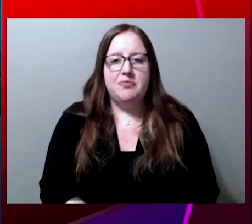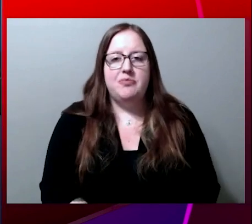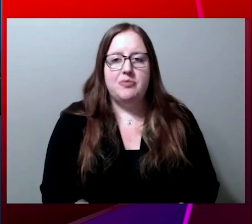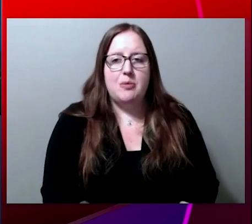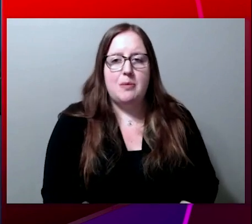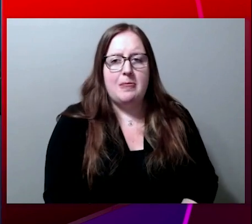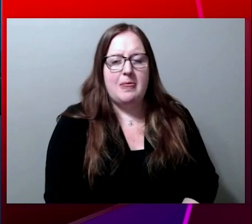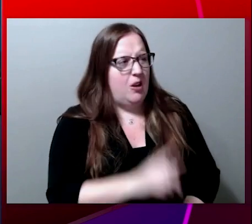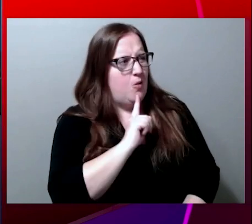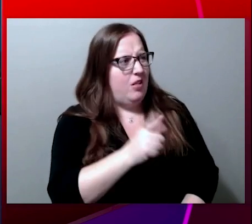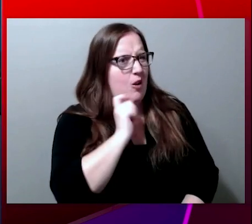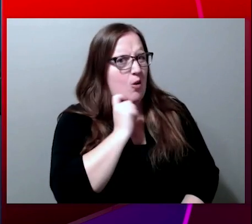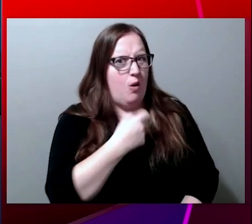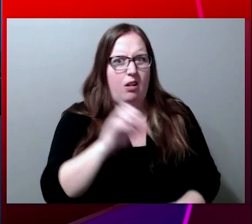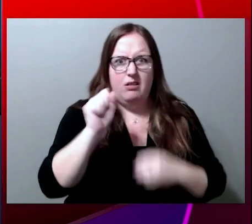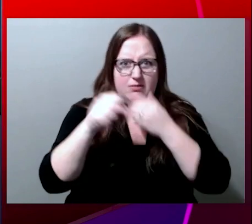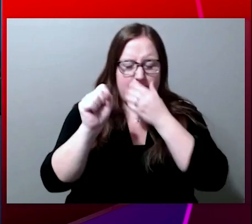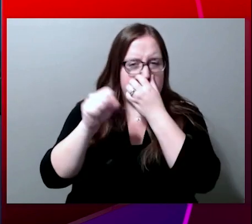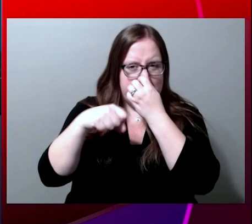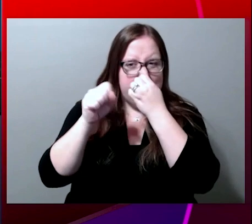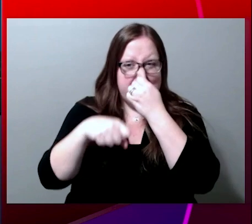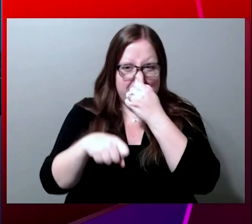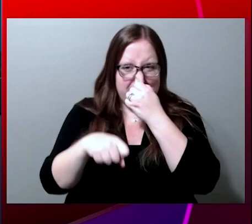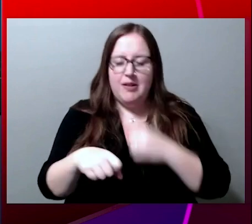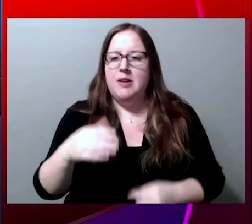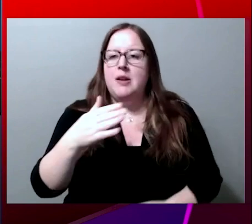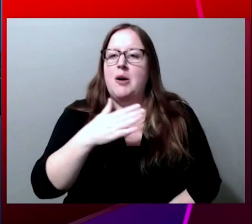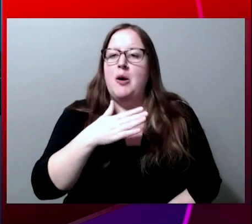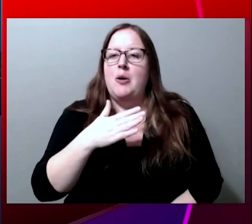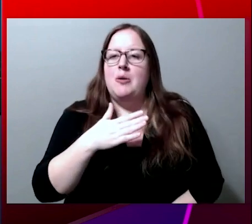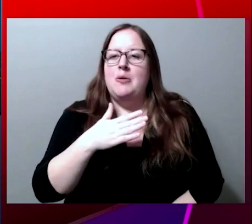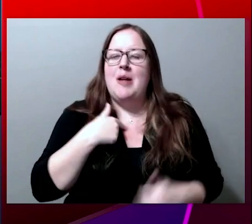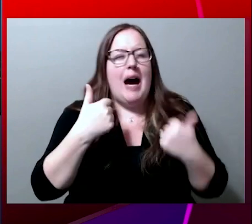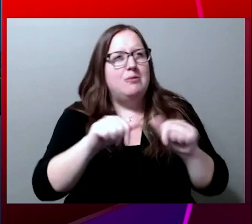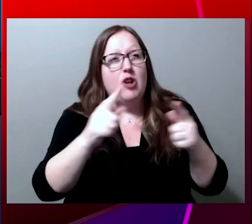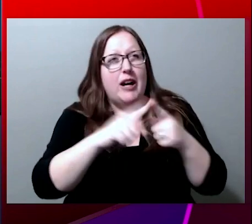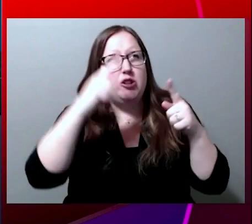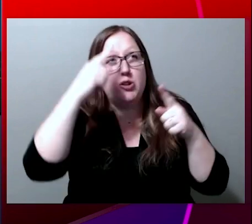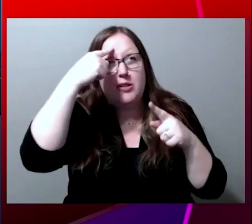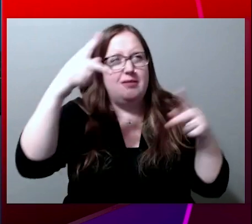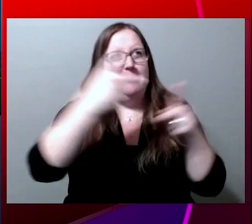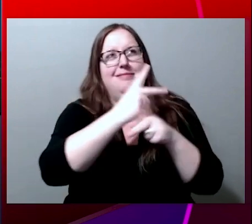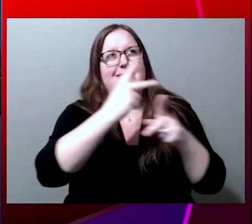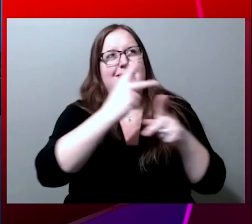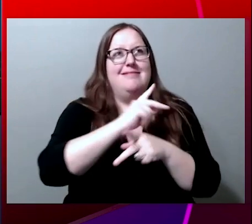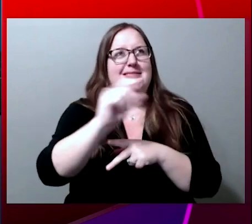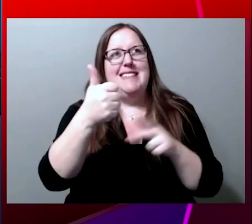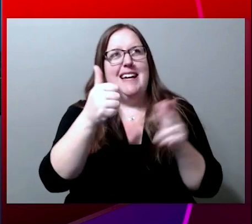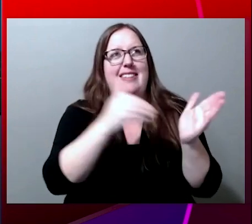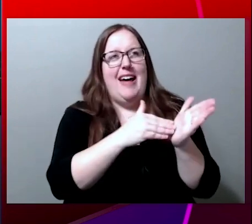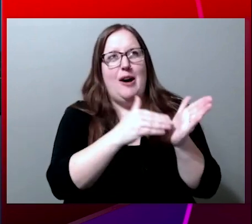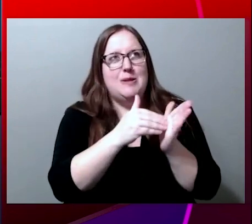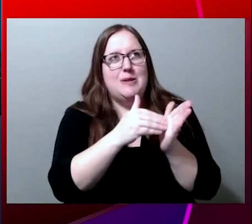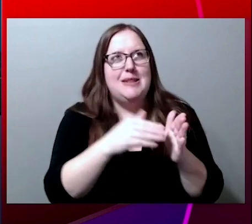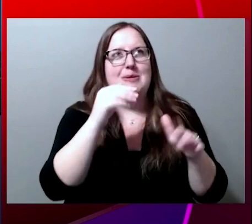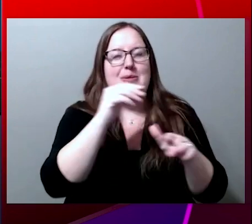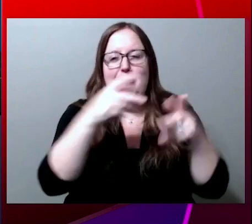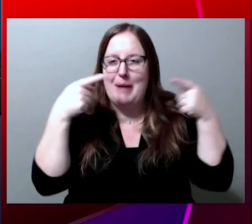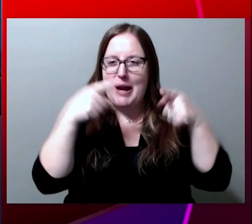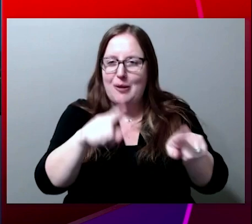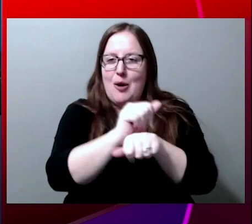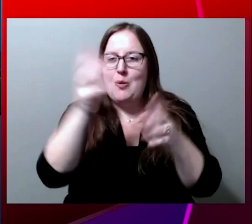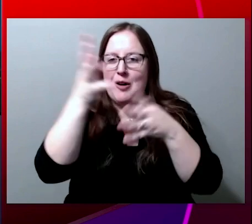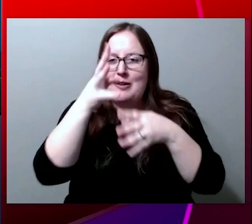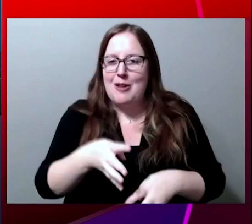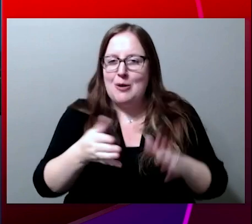This is really cool. Yeah. Yeah. I'm trying to wrap my head around the idea of like 10,000 parallel workflows running in step